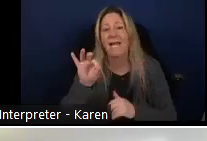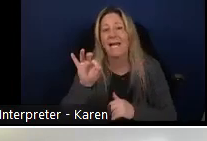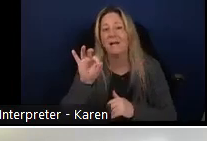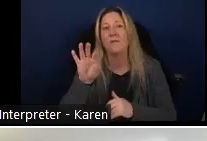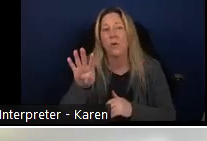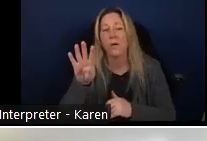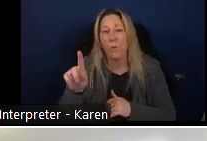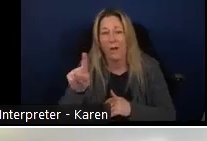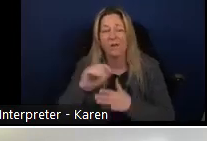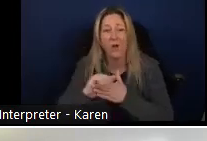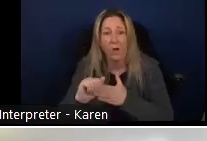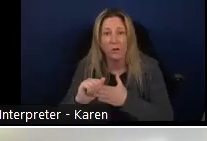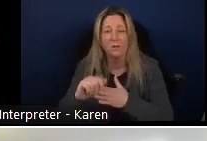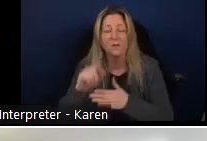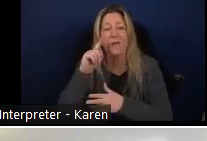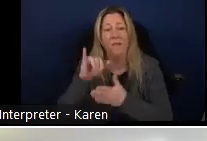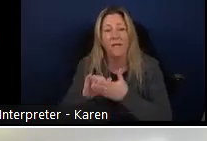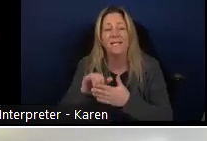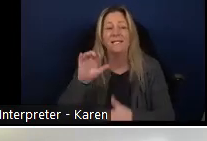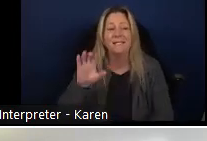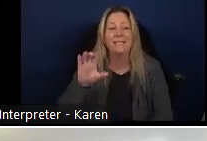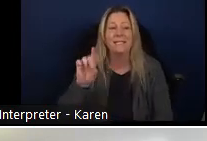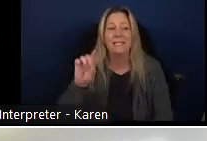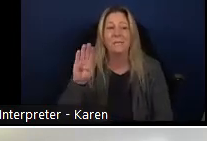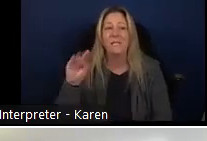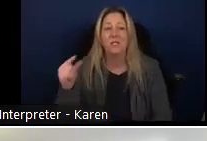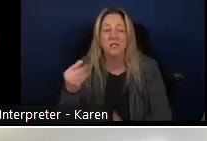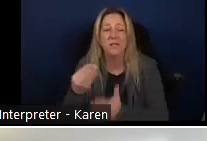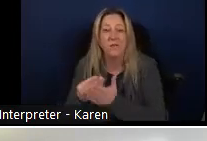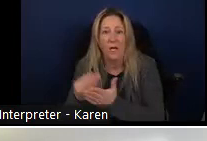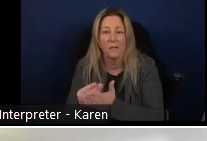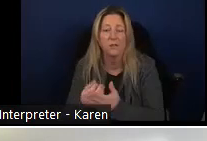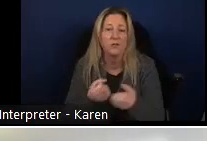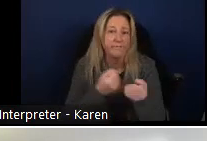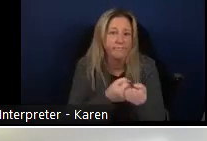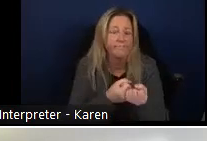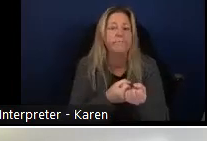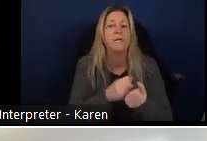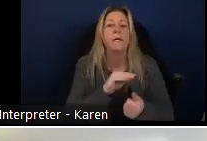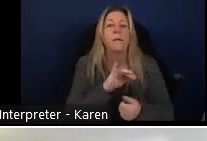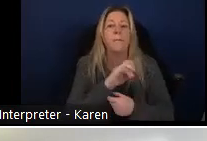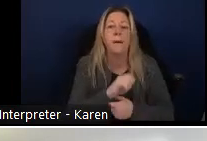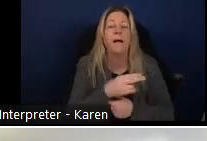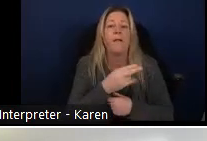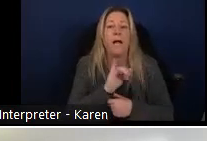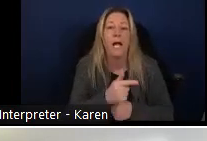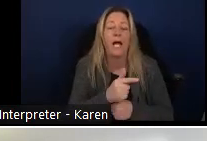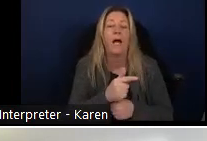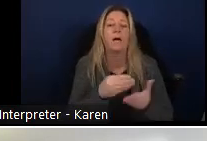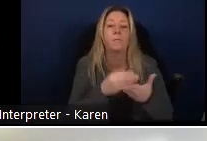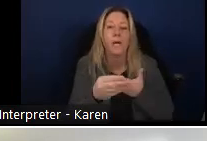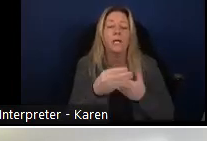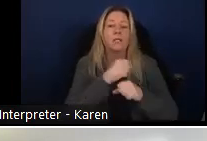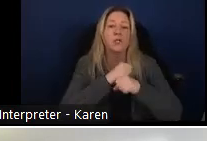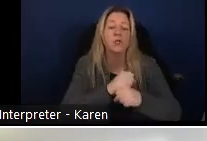$75,941 in CDBG funds to finance Mile High Ministries' purchase and installation of a security system for